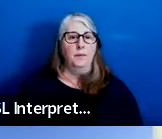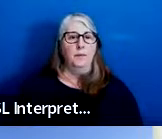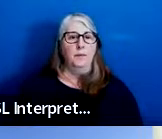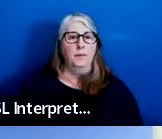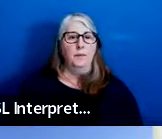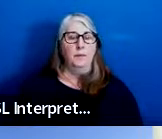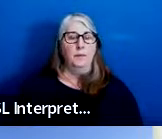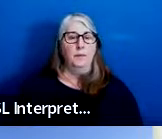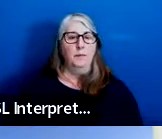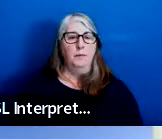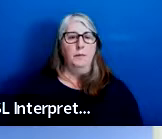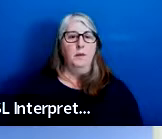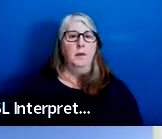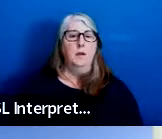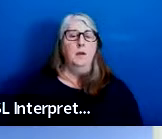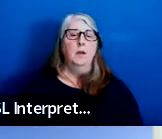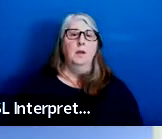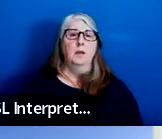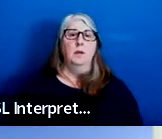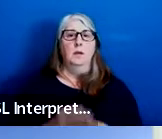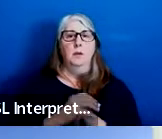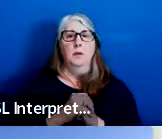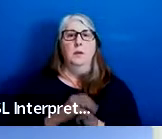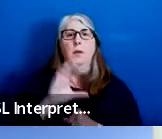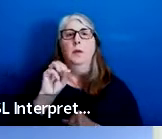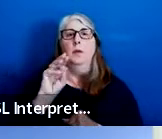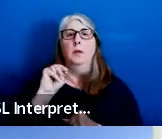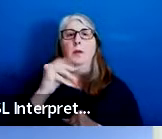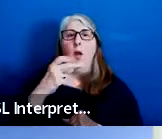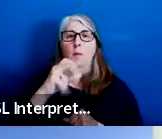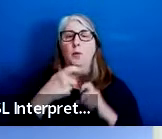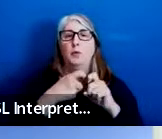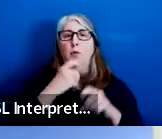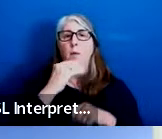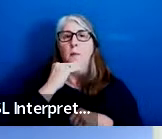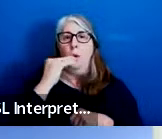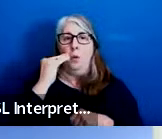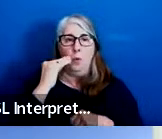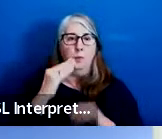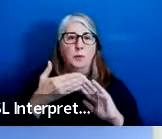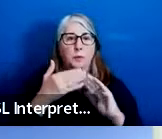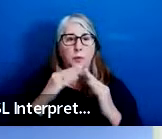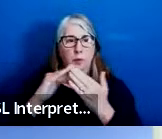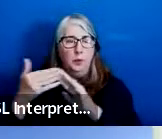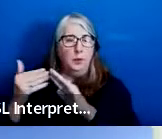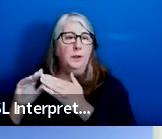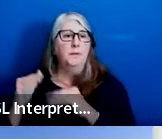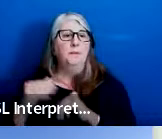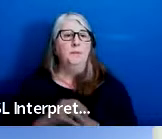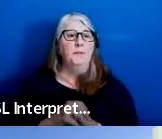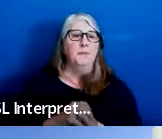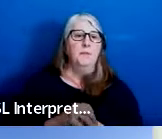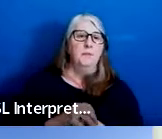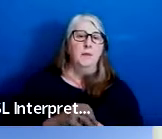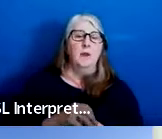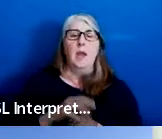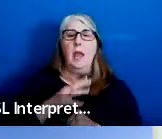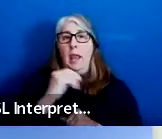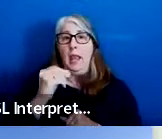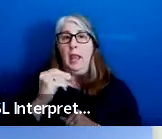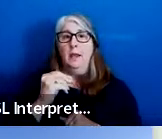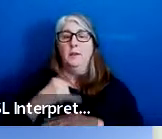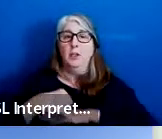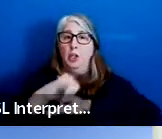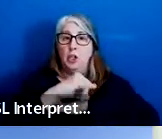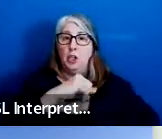Residential compost, food scraps, and yard trim collected curbside is diverted to the county's composting